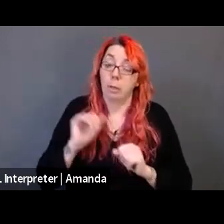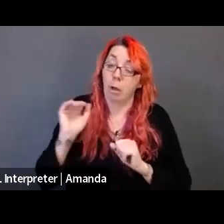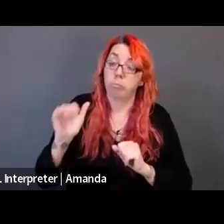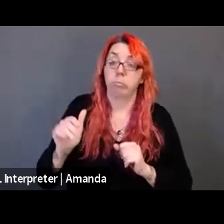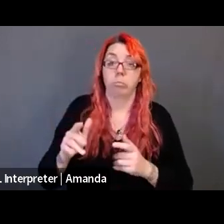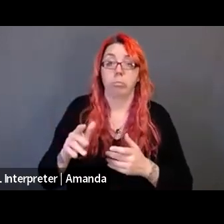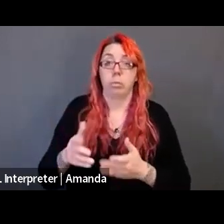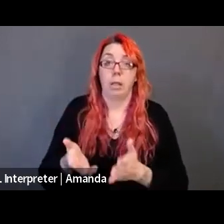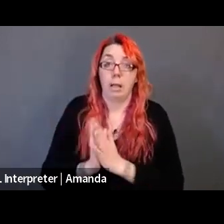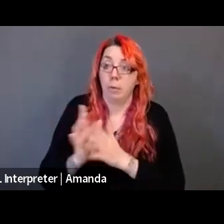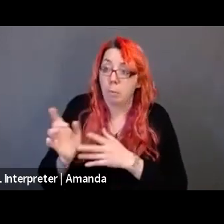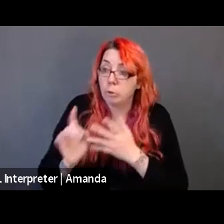are to move forward with that.